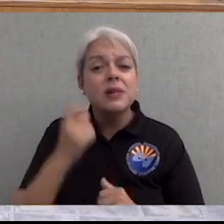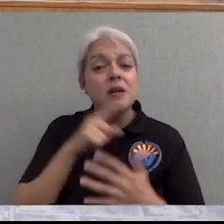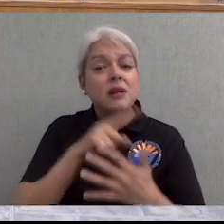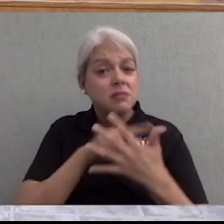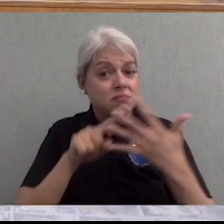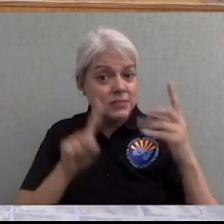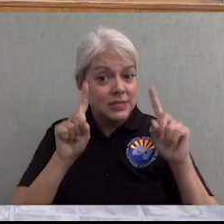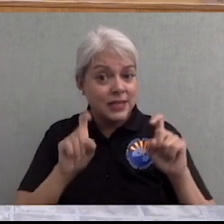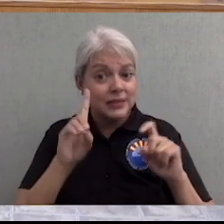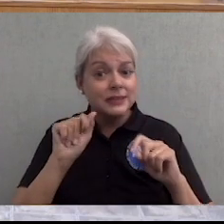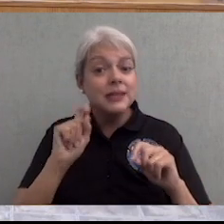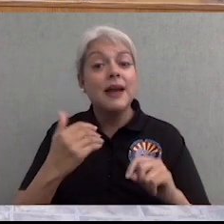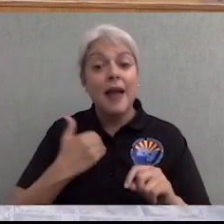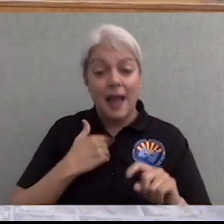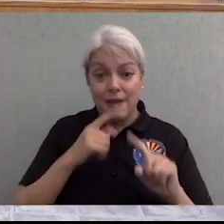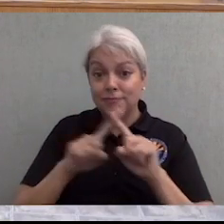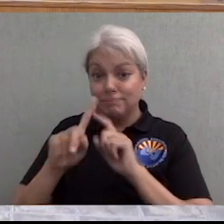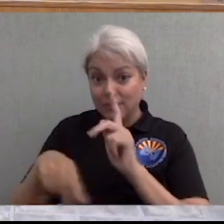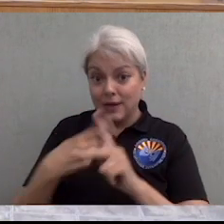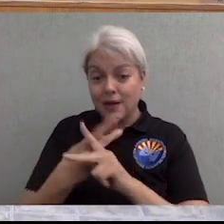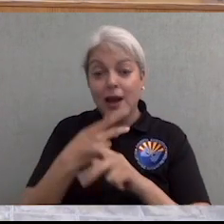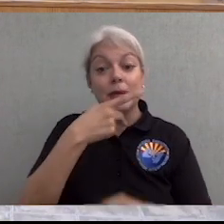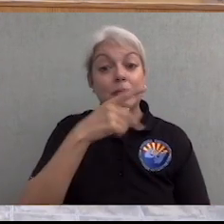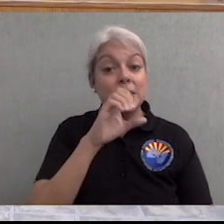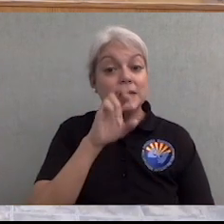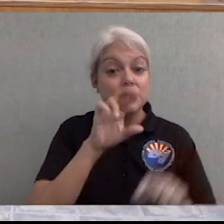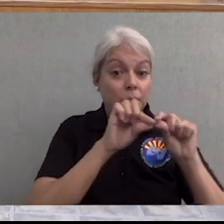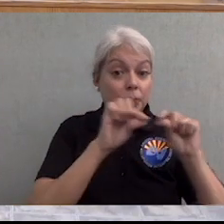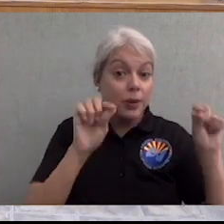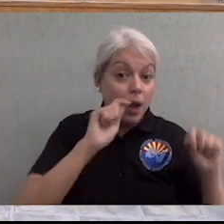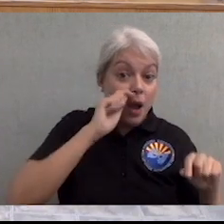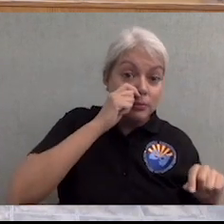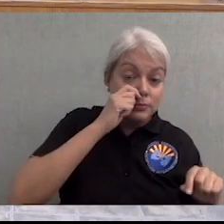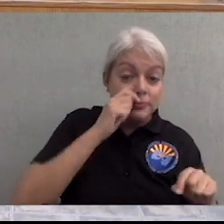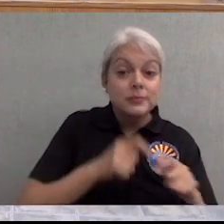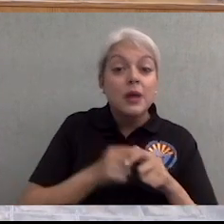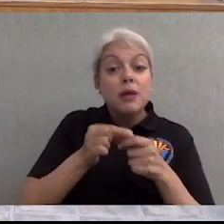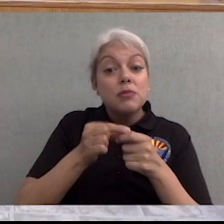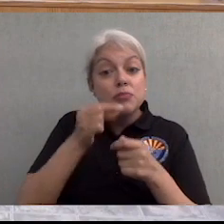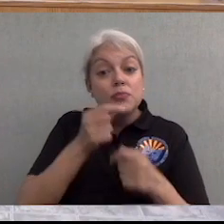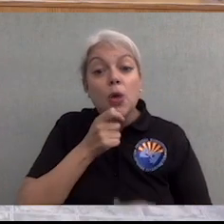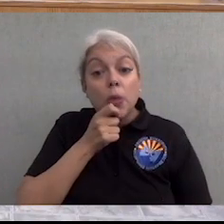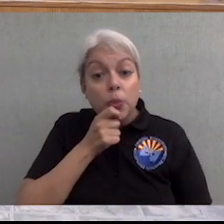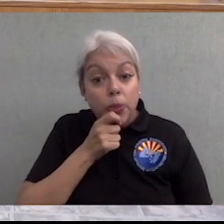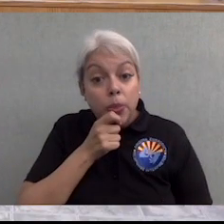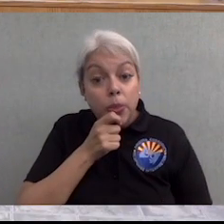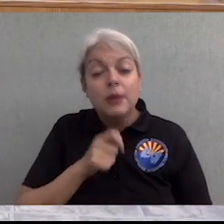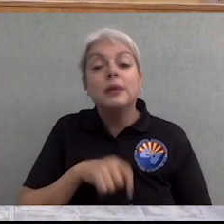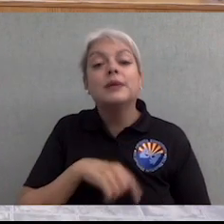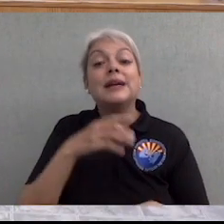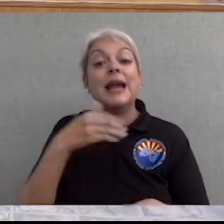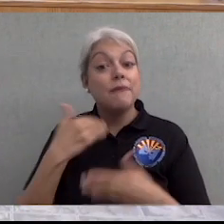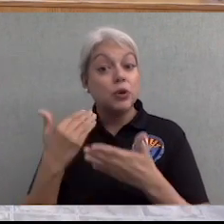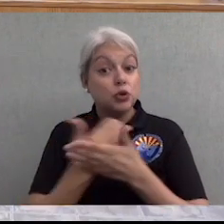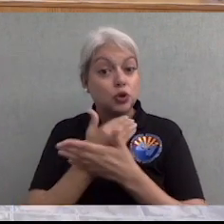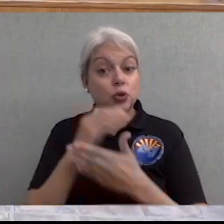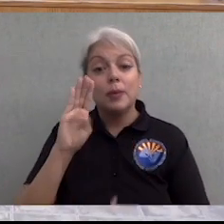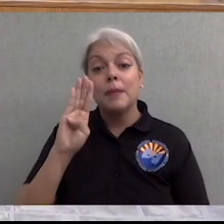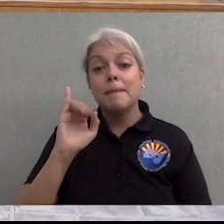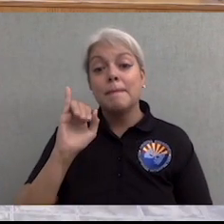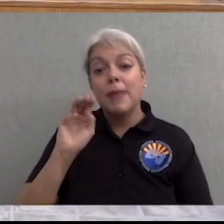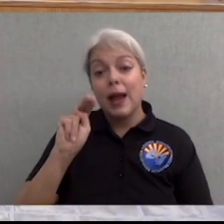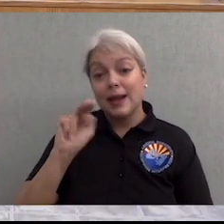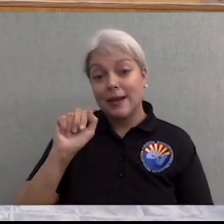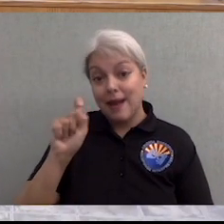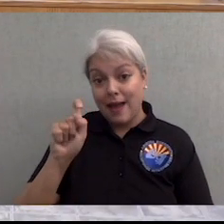nasal swab, the PCR saliva test, and now we have a new Binax card rapid test, and